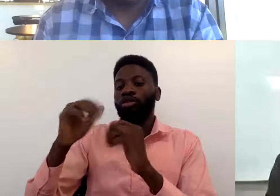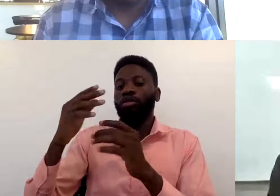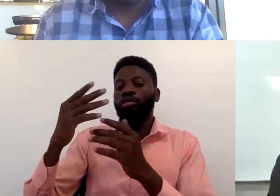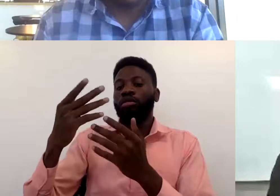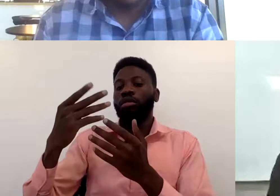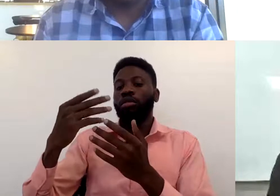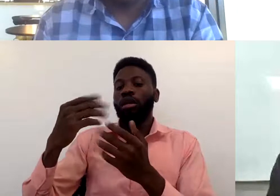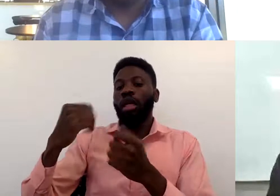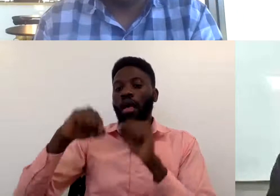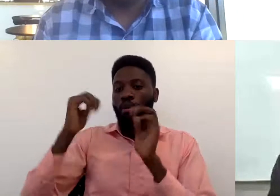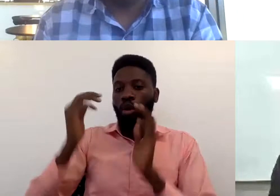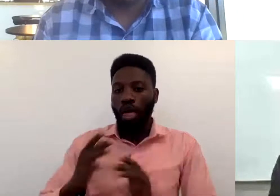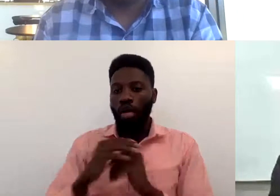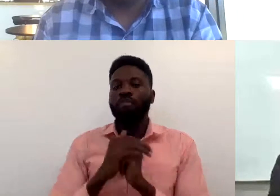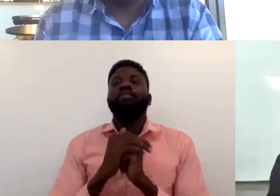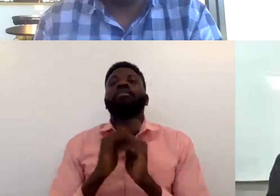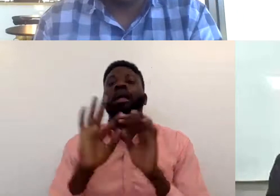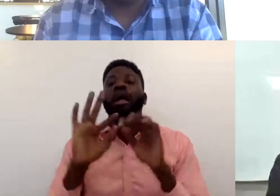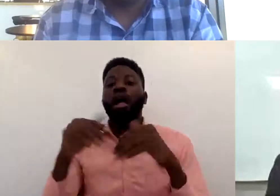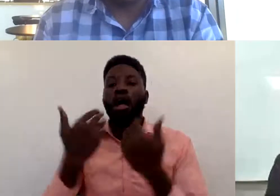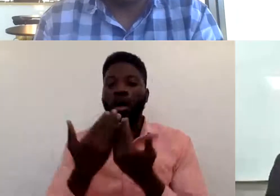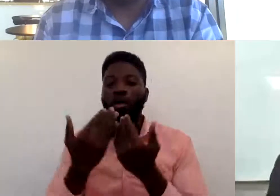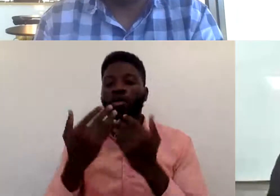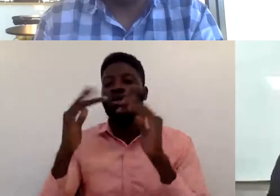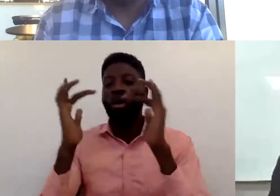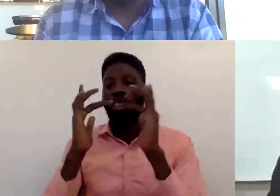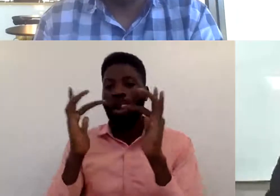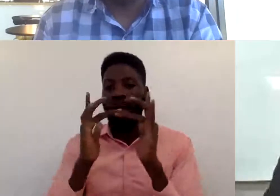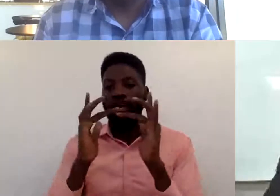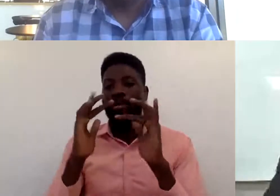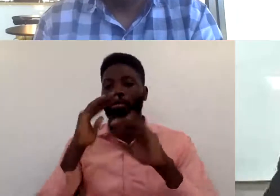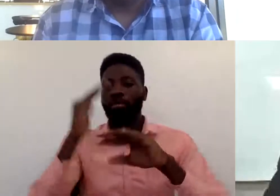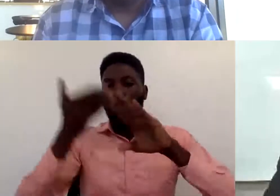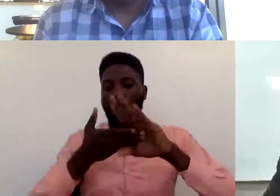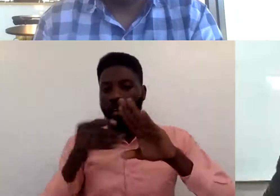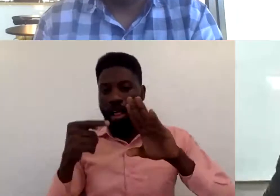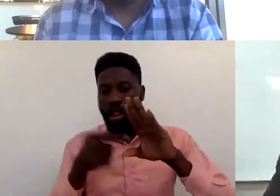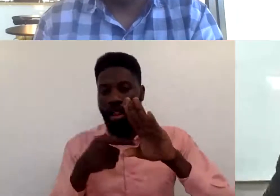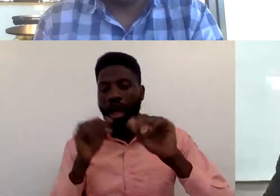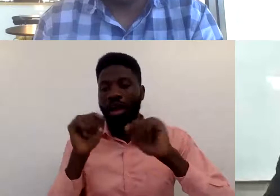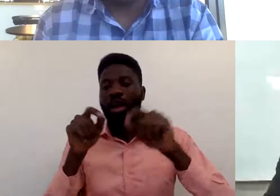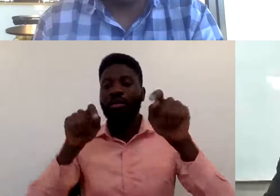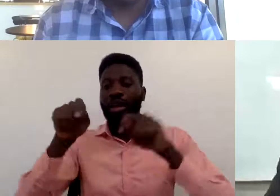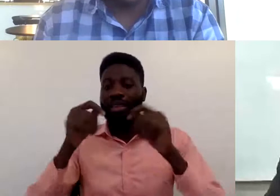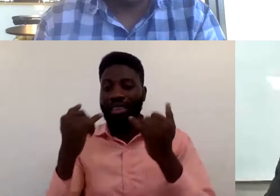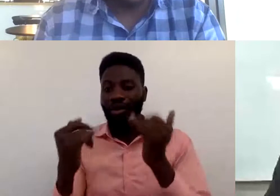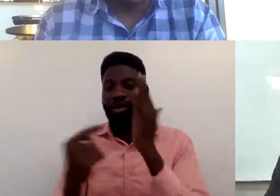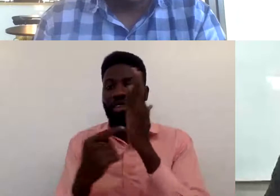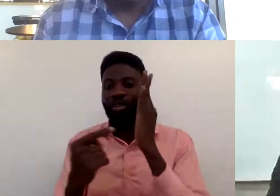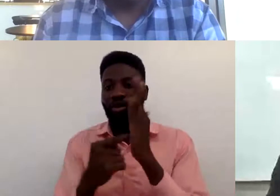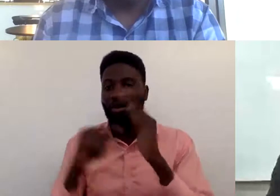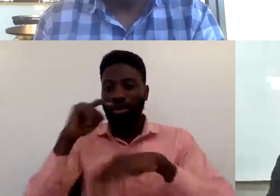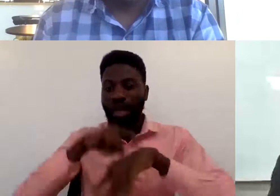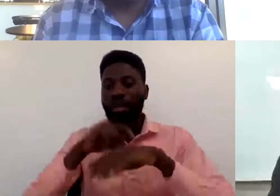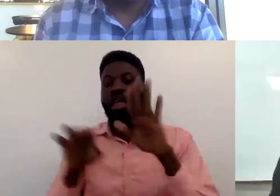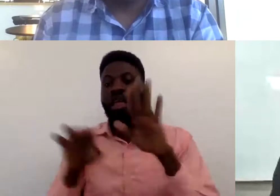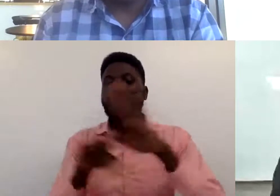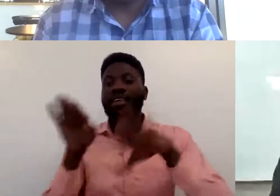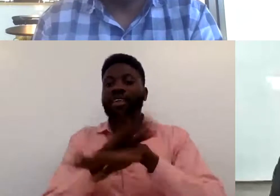even manage an online profile. We know that we are in the digital era now, and everything is digitized.